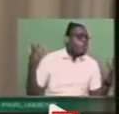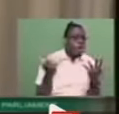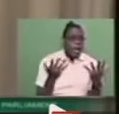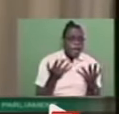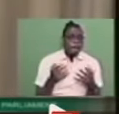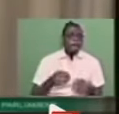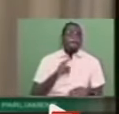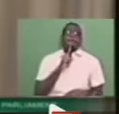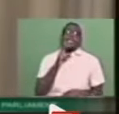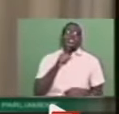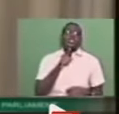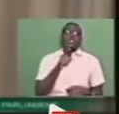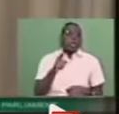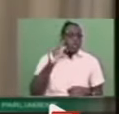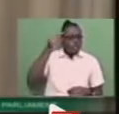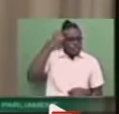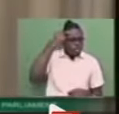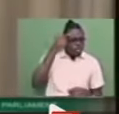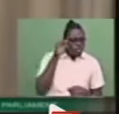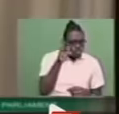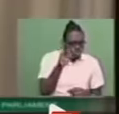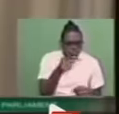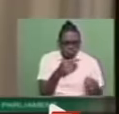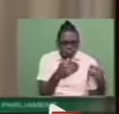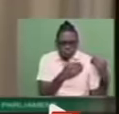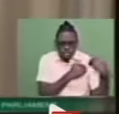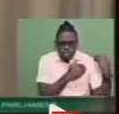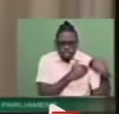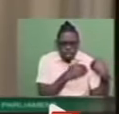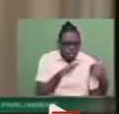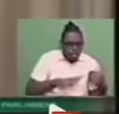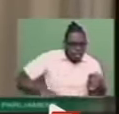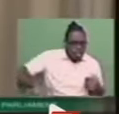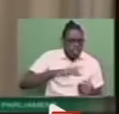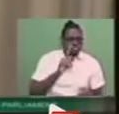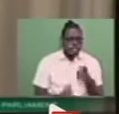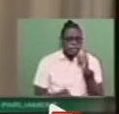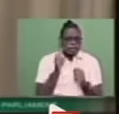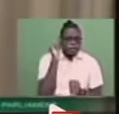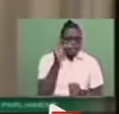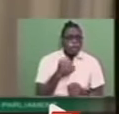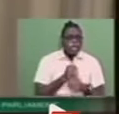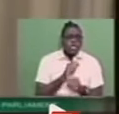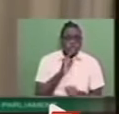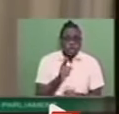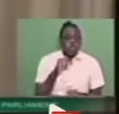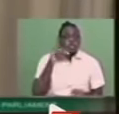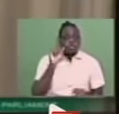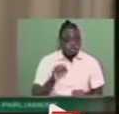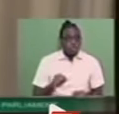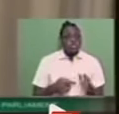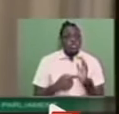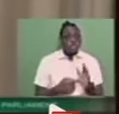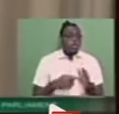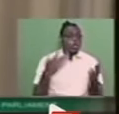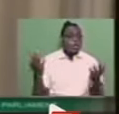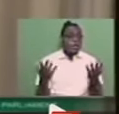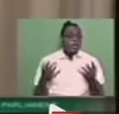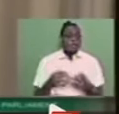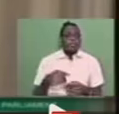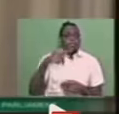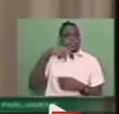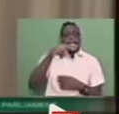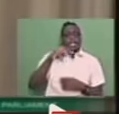nation. In this budget debate, we will show how this administration continues to fail the people of Trinidad